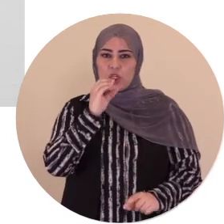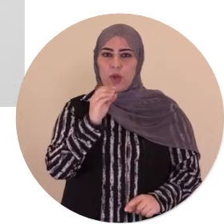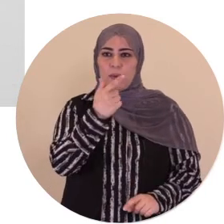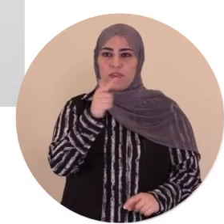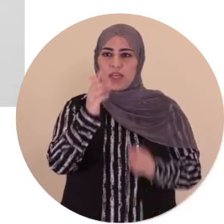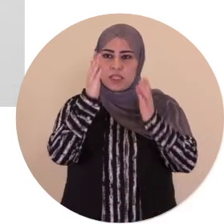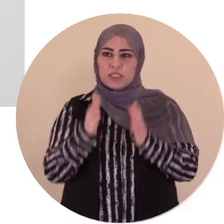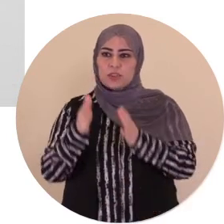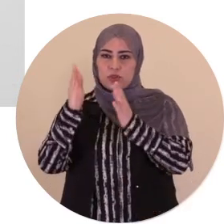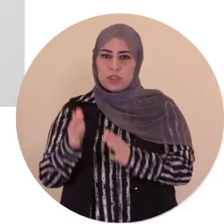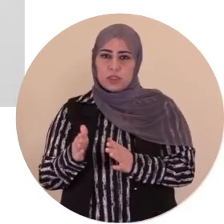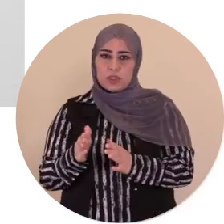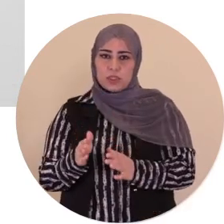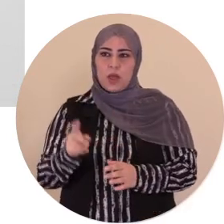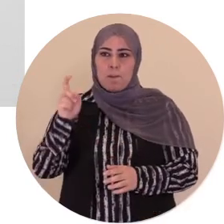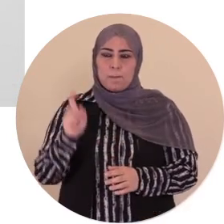hour.